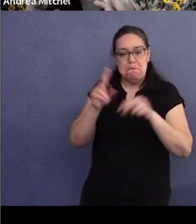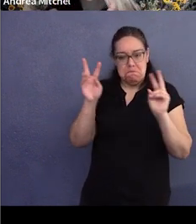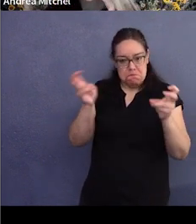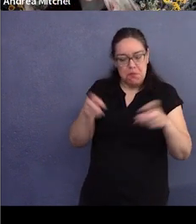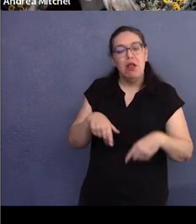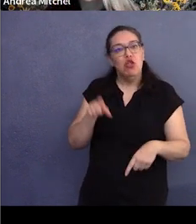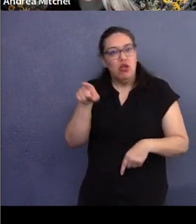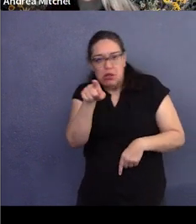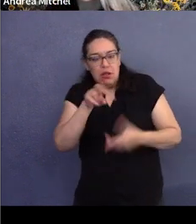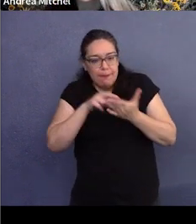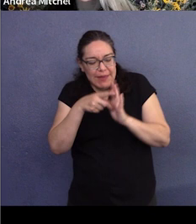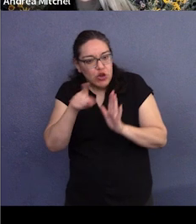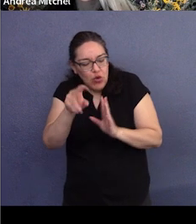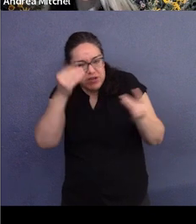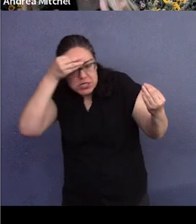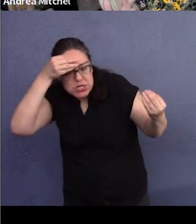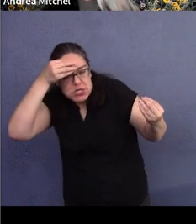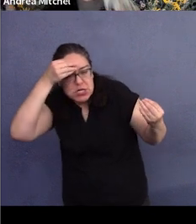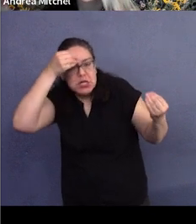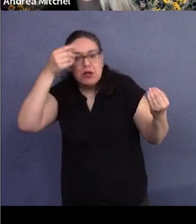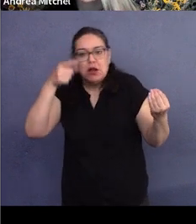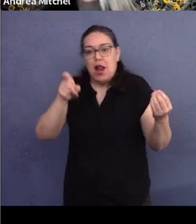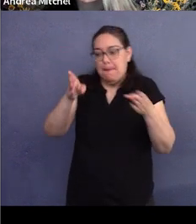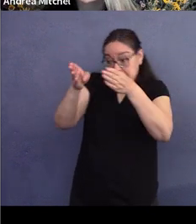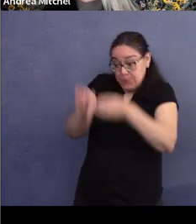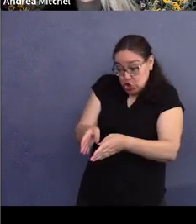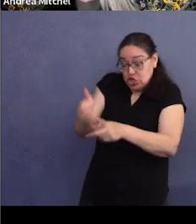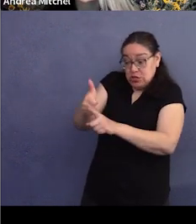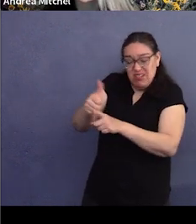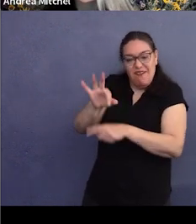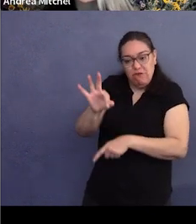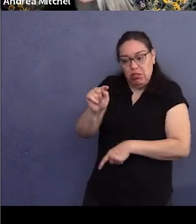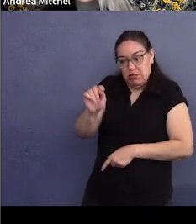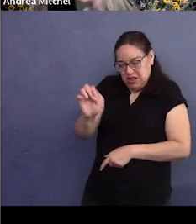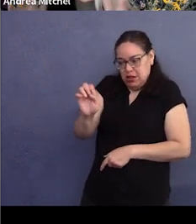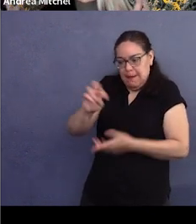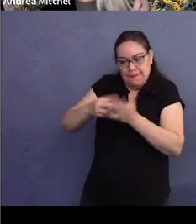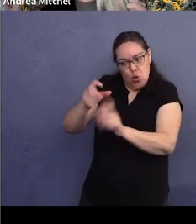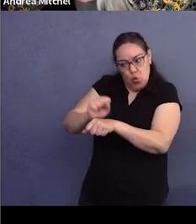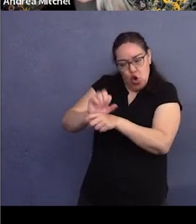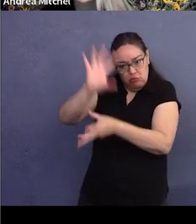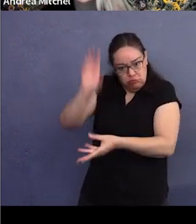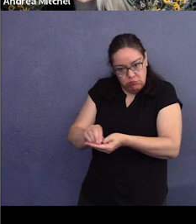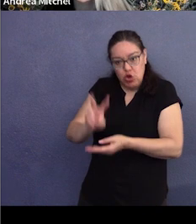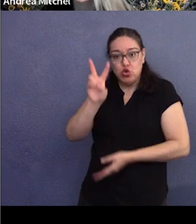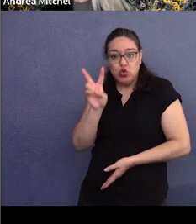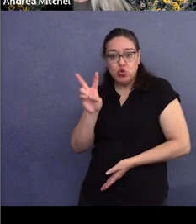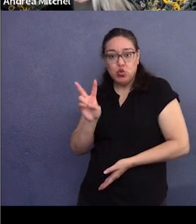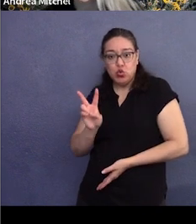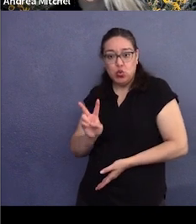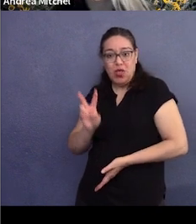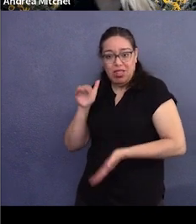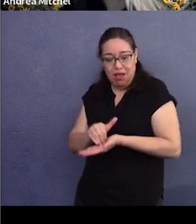about a full-time equivalent is a person that works 2,080 hours a year. That's what the